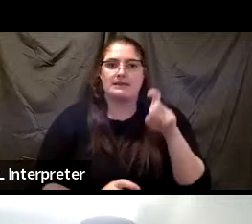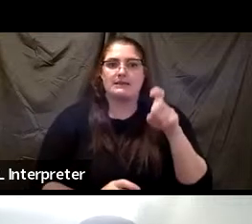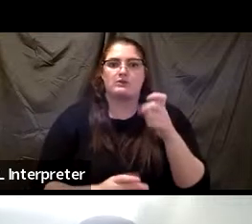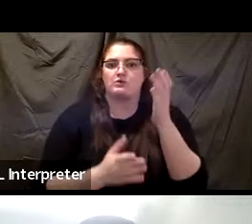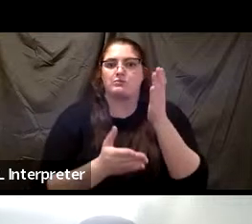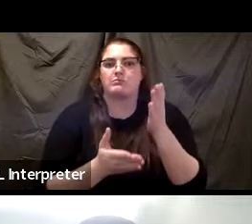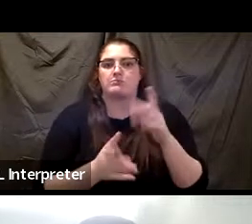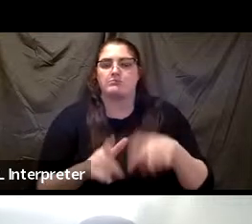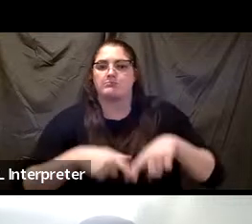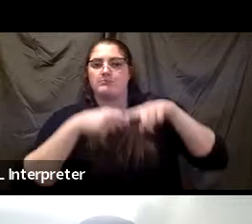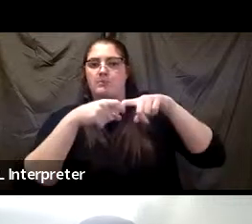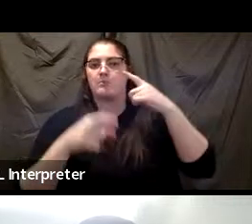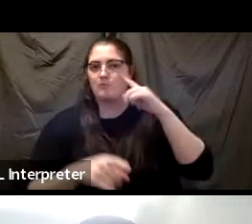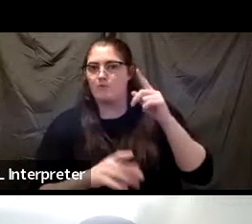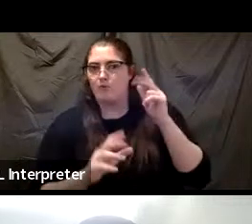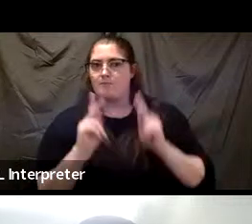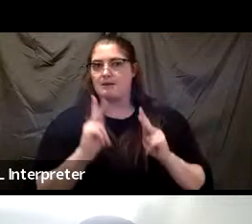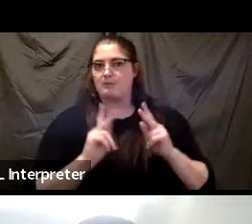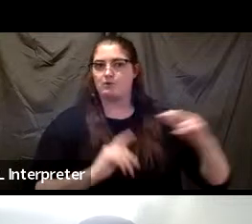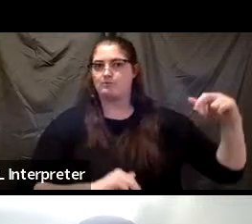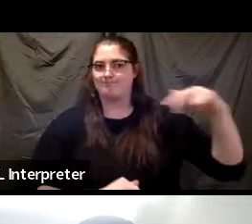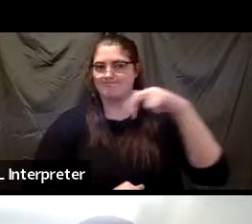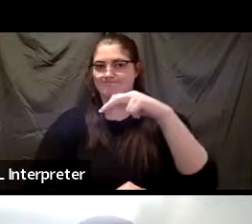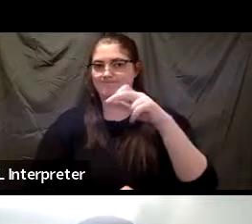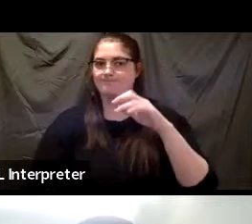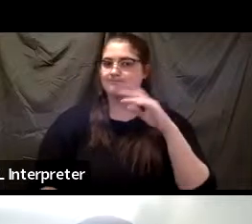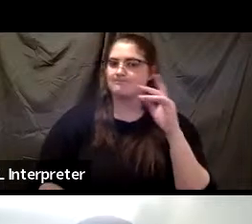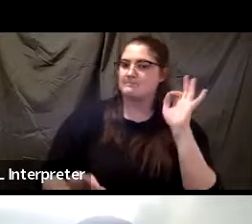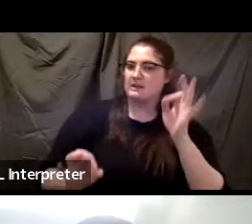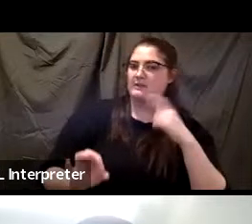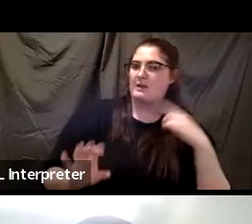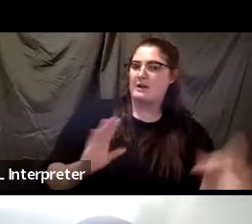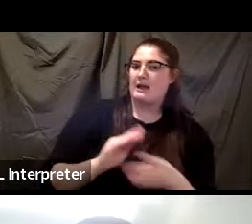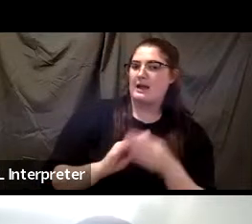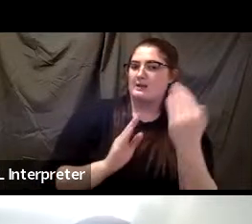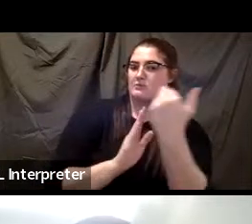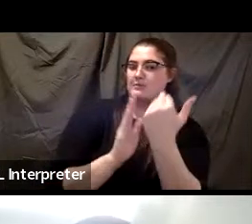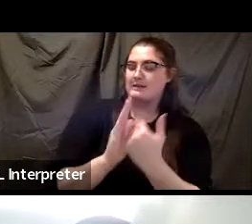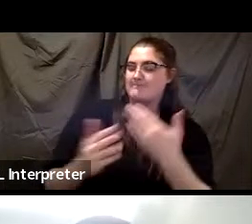to the list. Thank you so much.